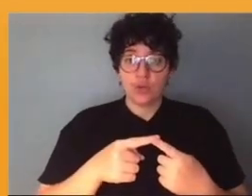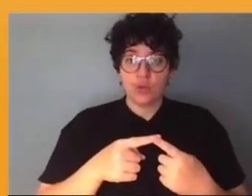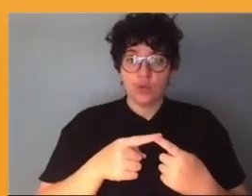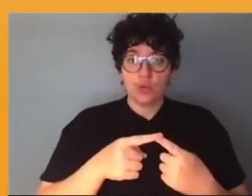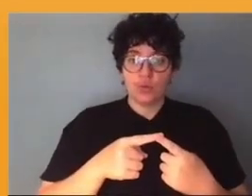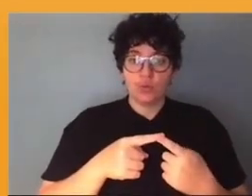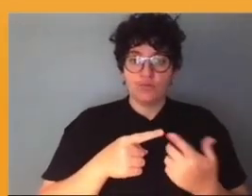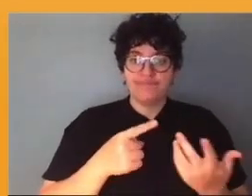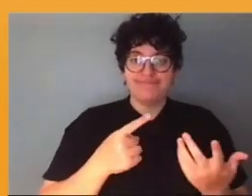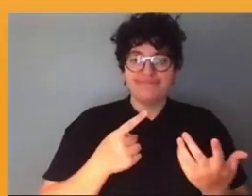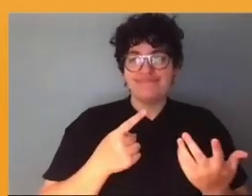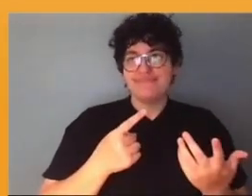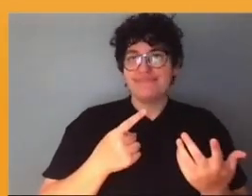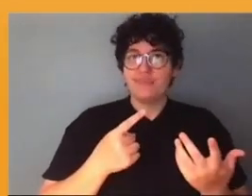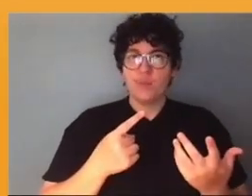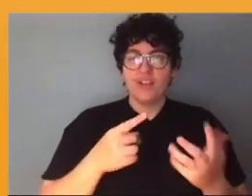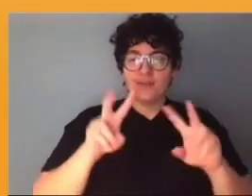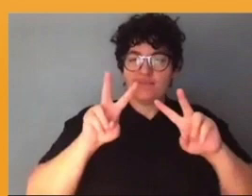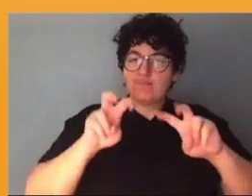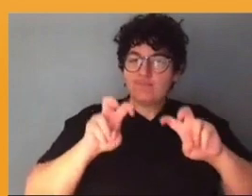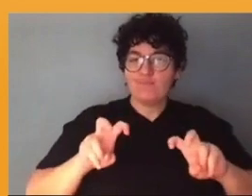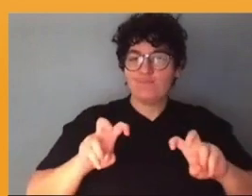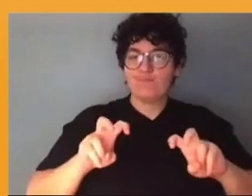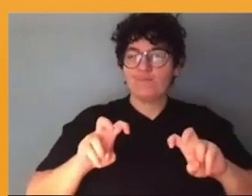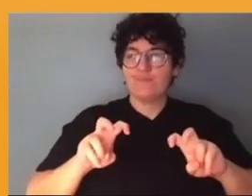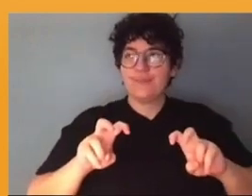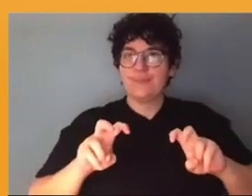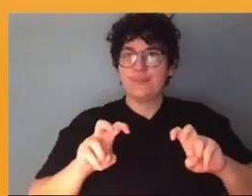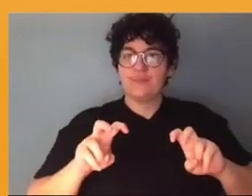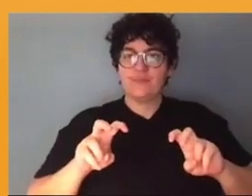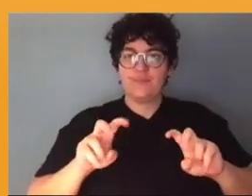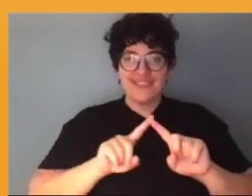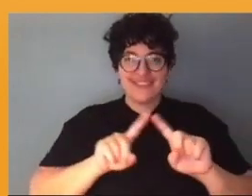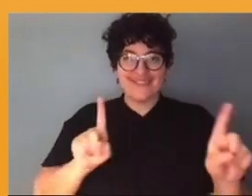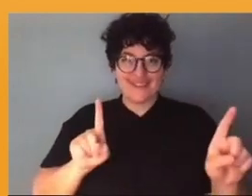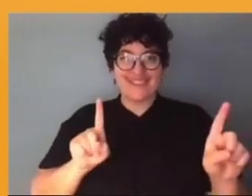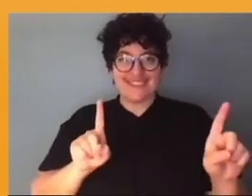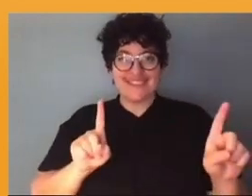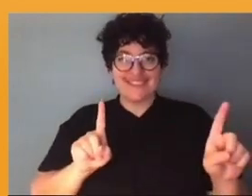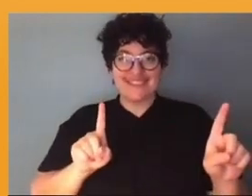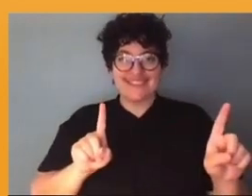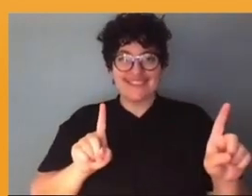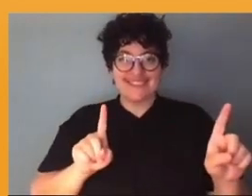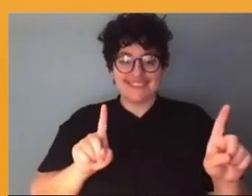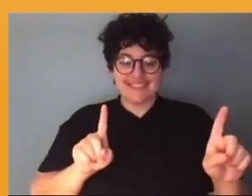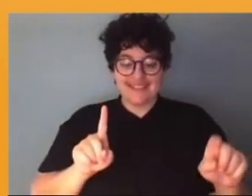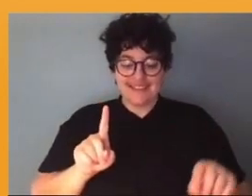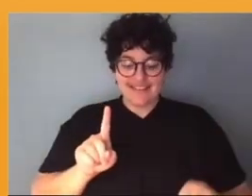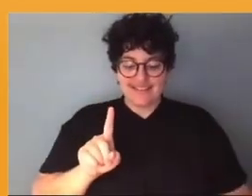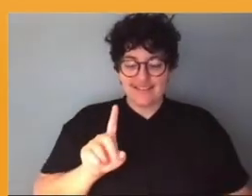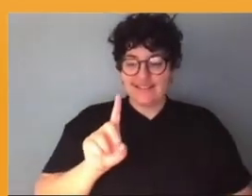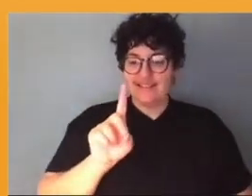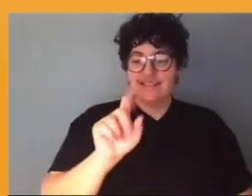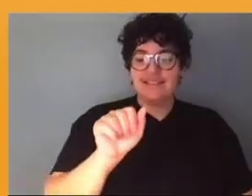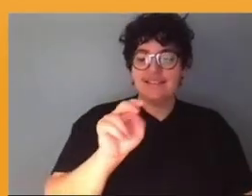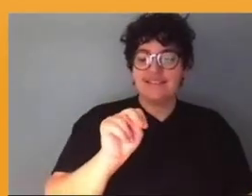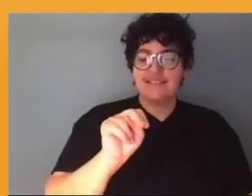variety or that that difference, right, in Tandavam versus Lasyam,